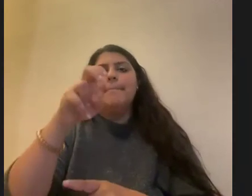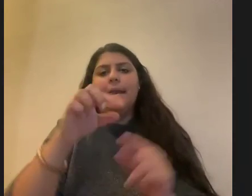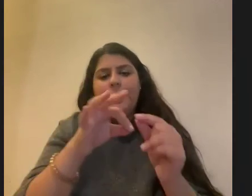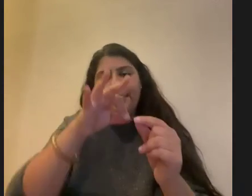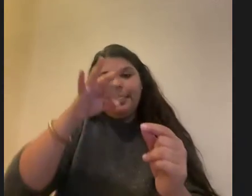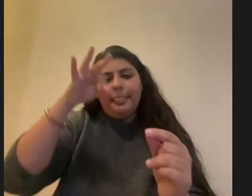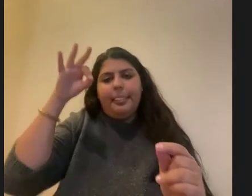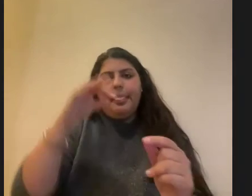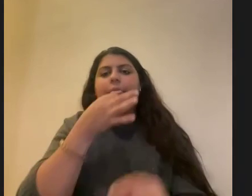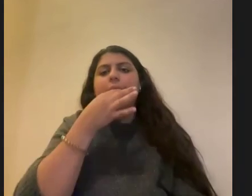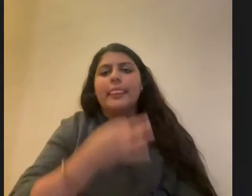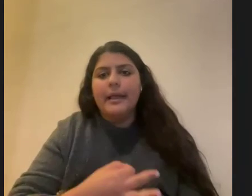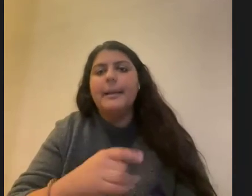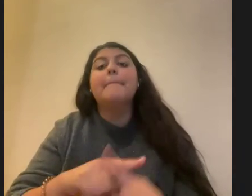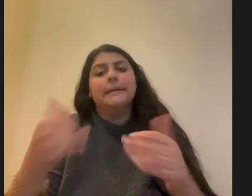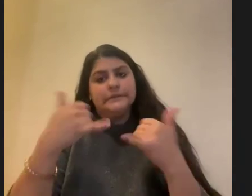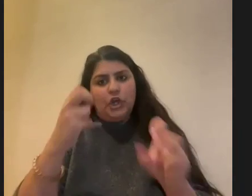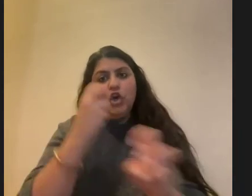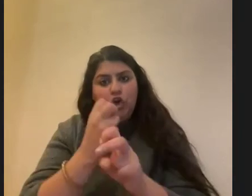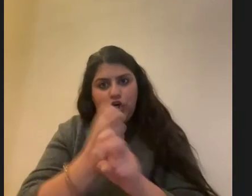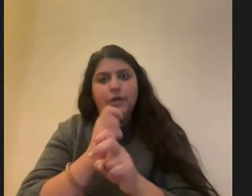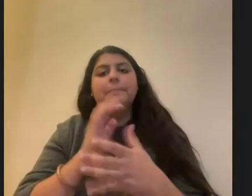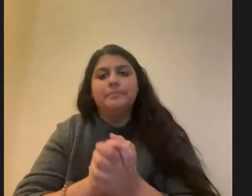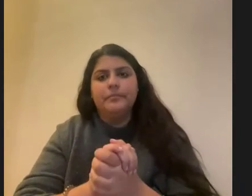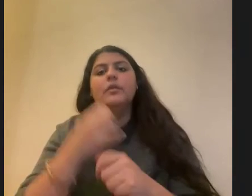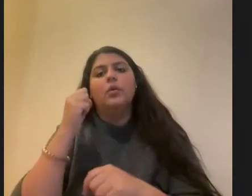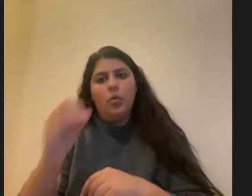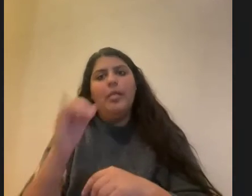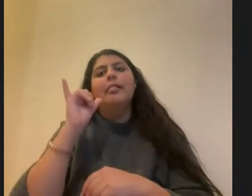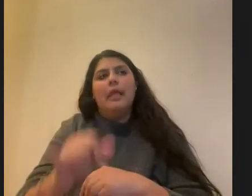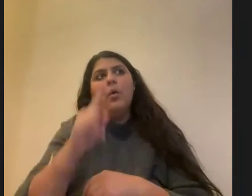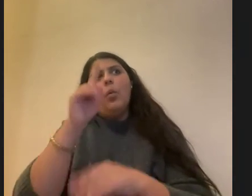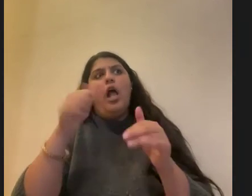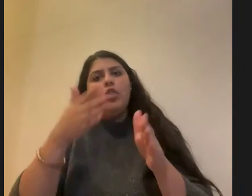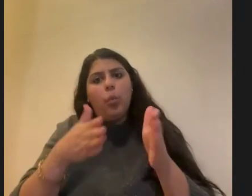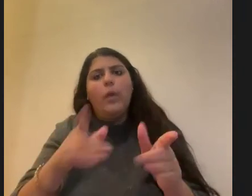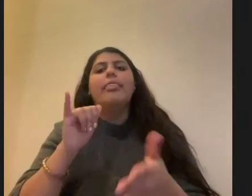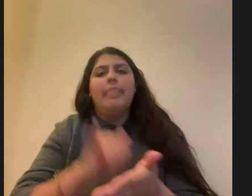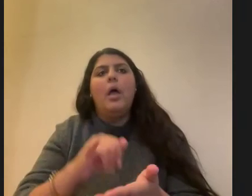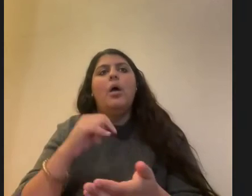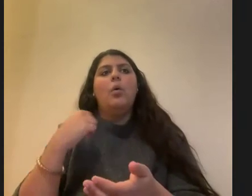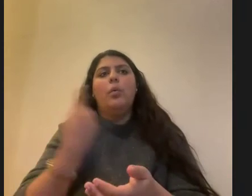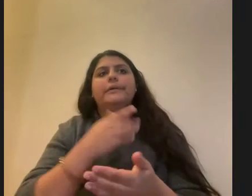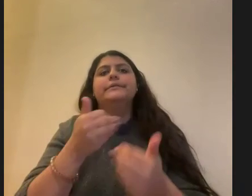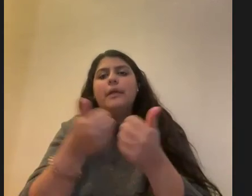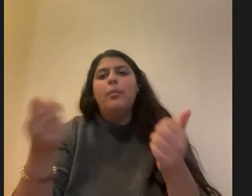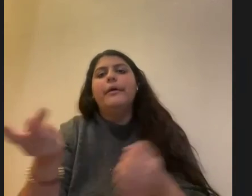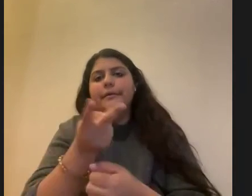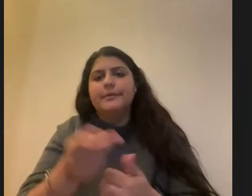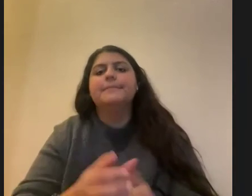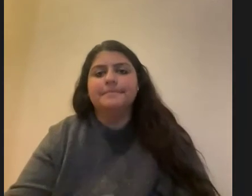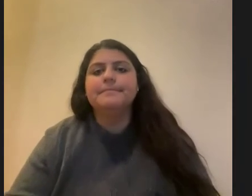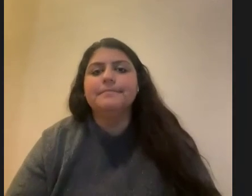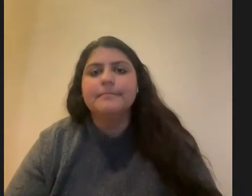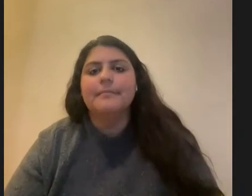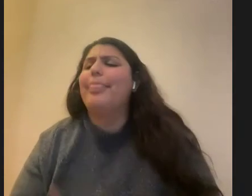it's still like a hard part. And so that's one of the other ways that we separate the two out. Awesome. Thank you